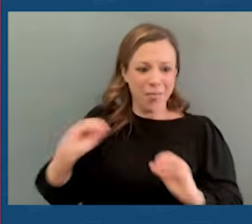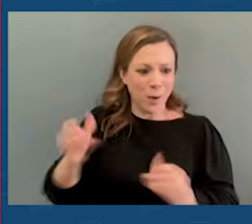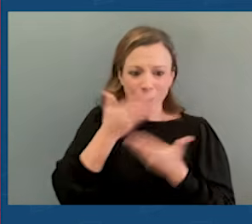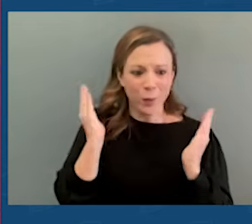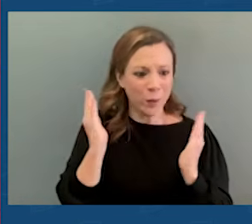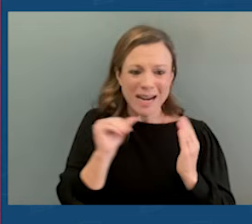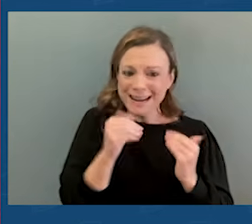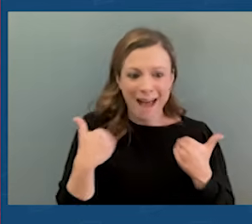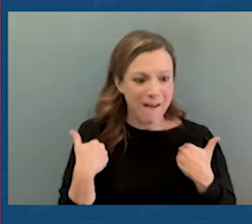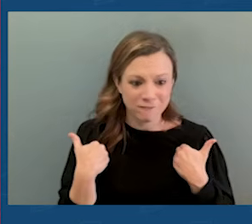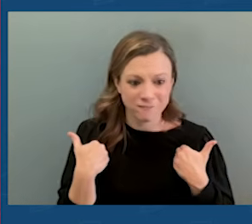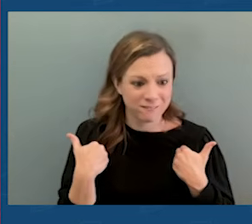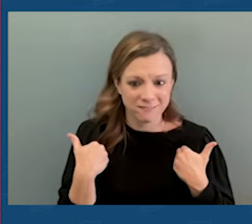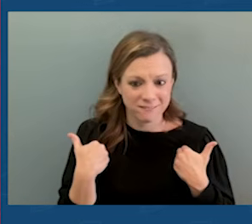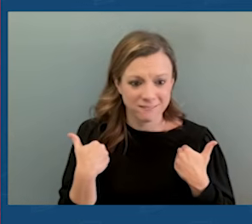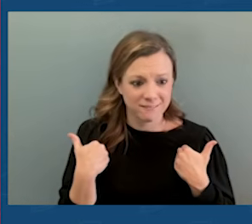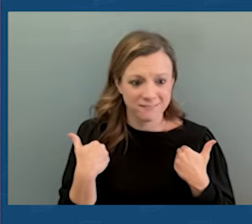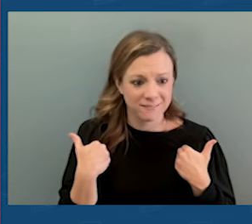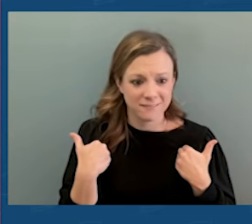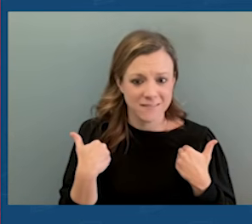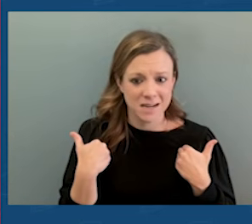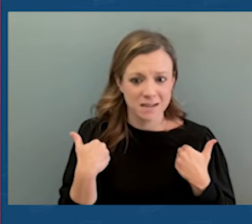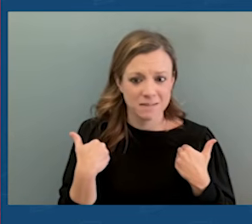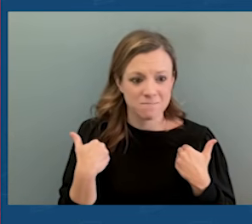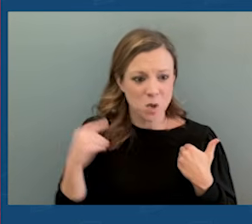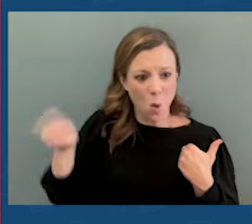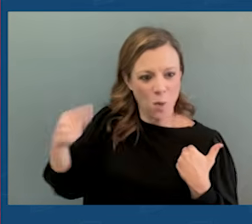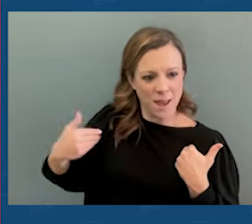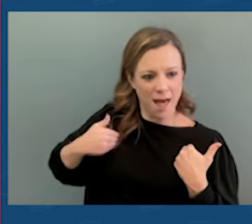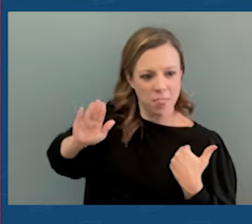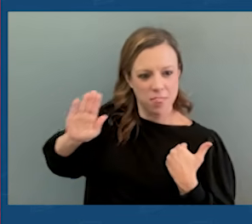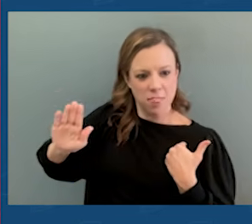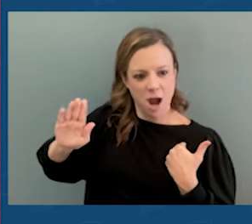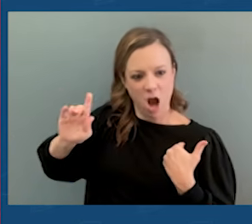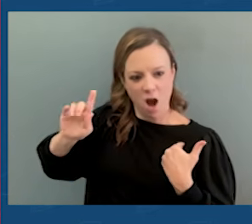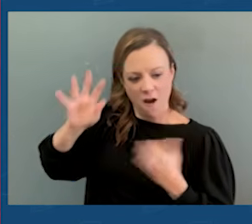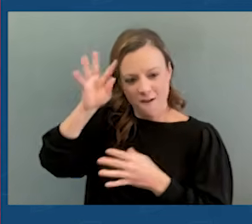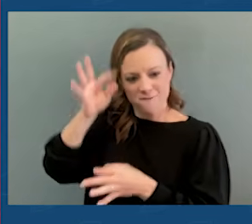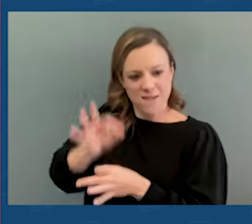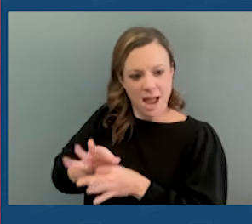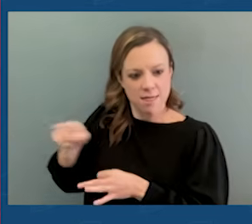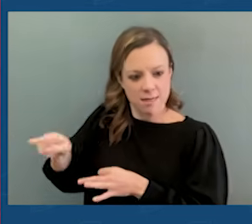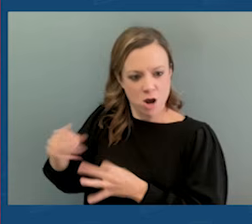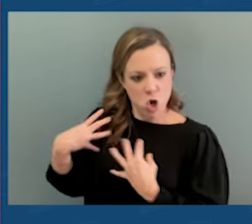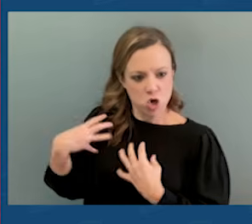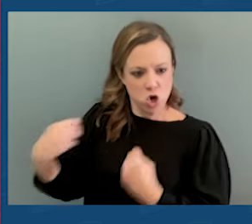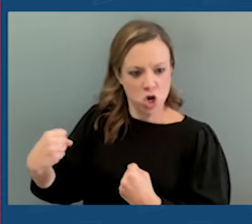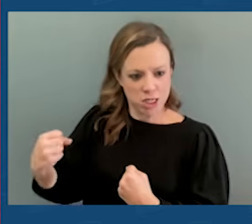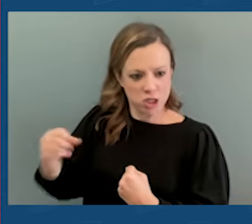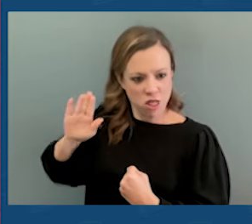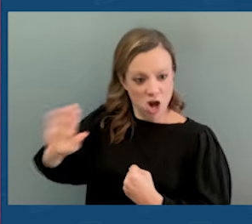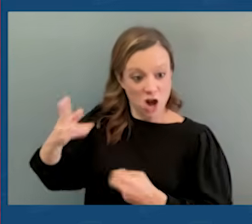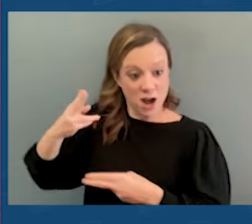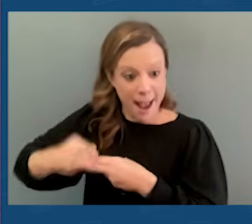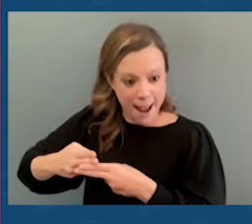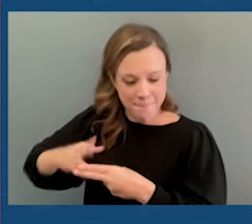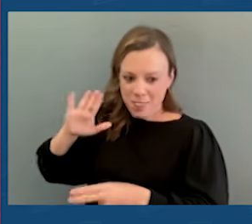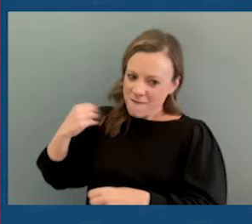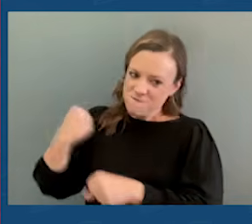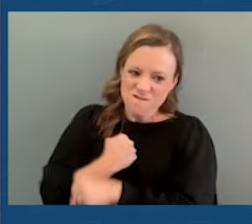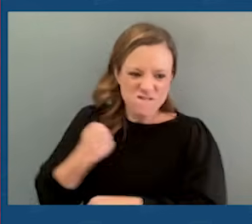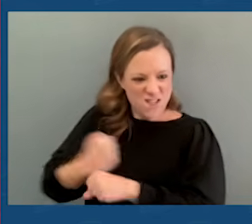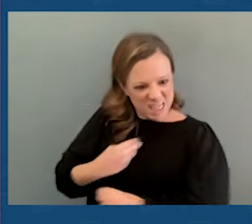anything other than their faith, their courage, their name, their fight, and